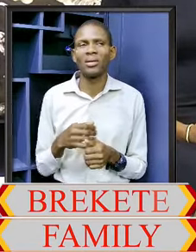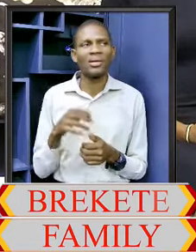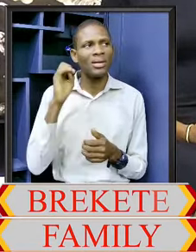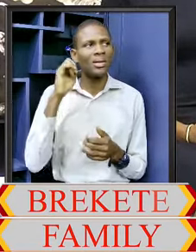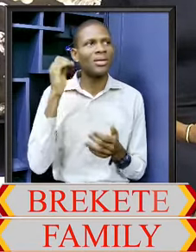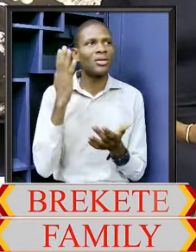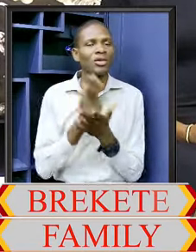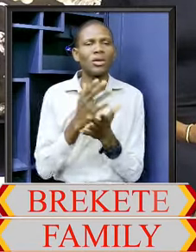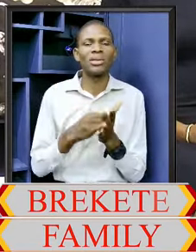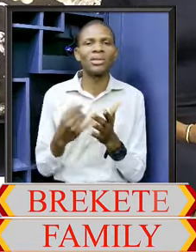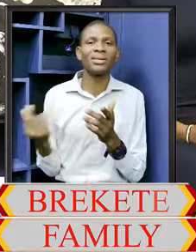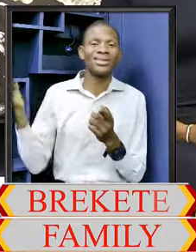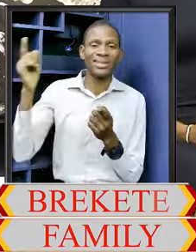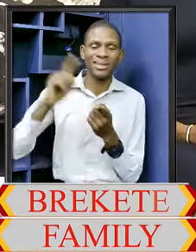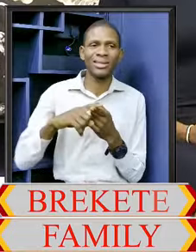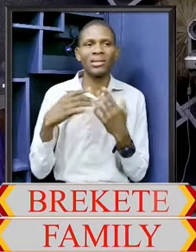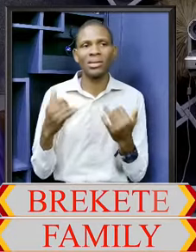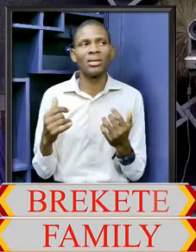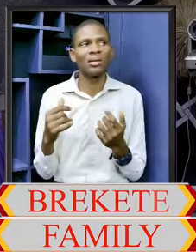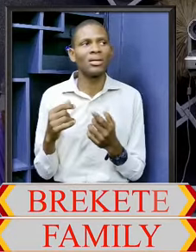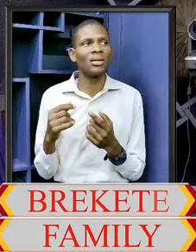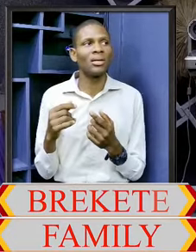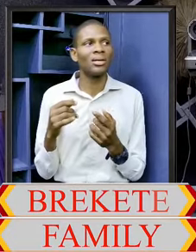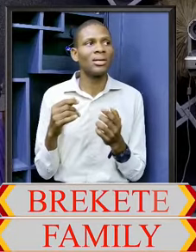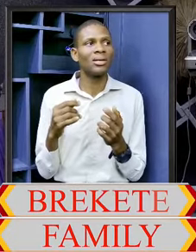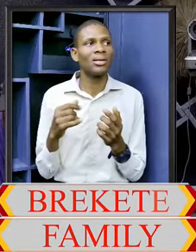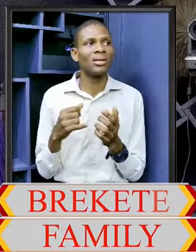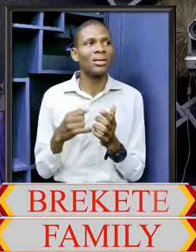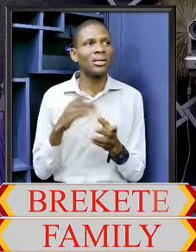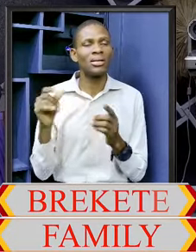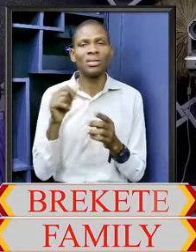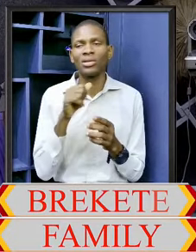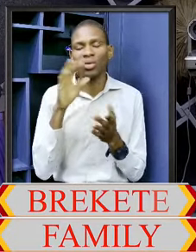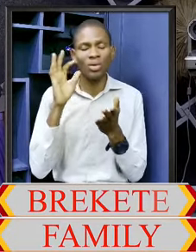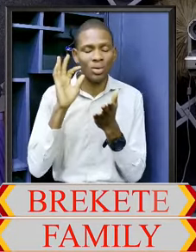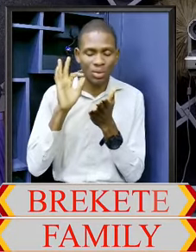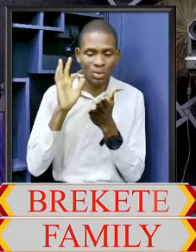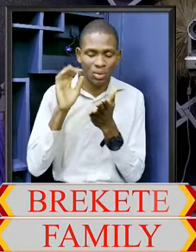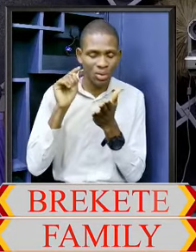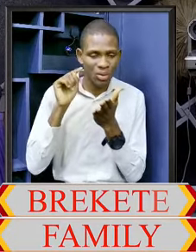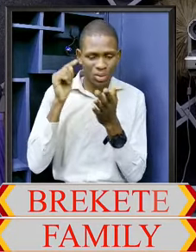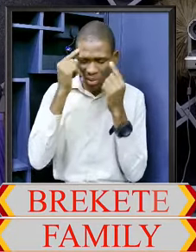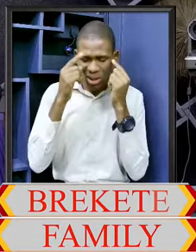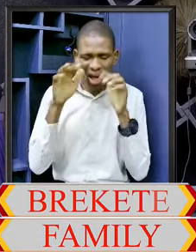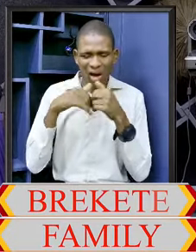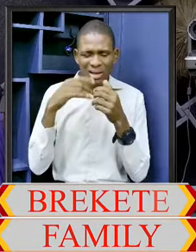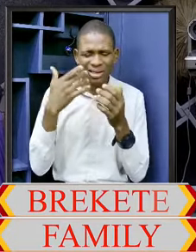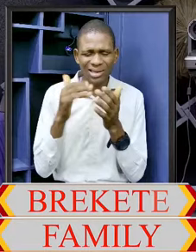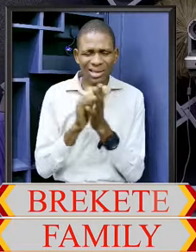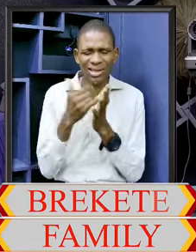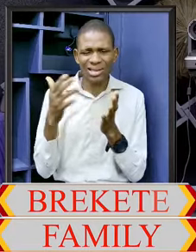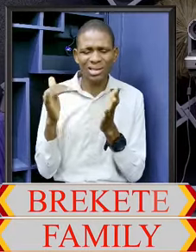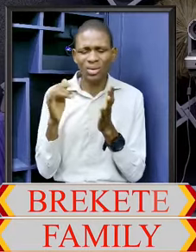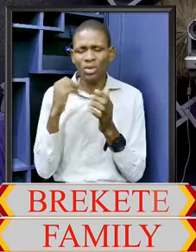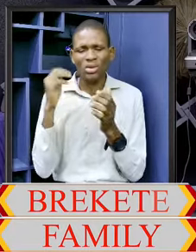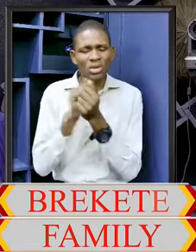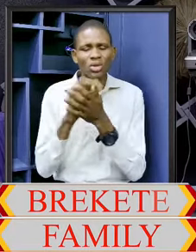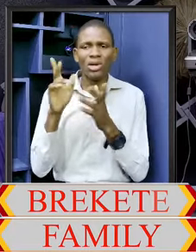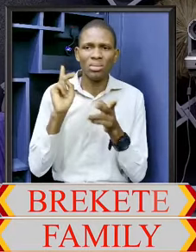quench them, he no consider how the thing they affect the health of the nation. He quench them because of